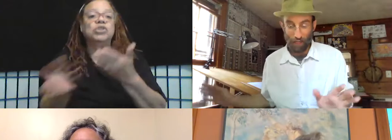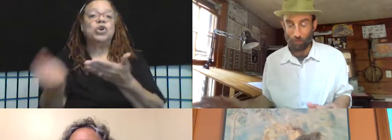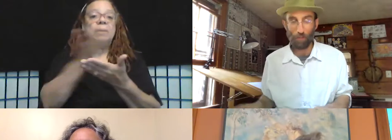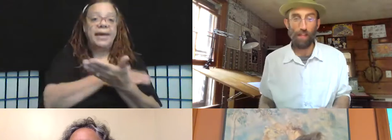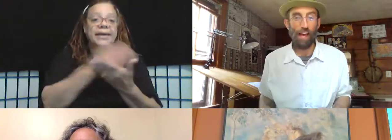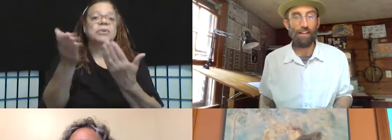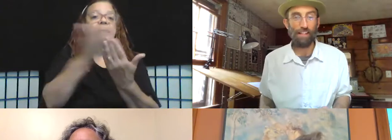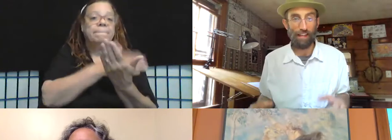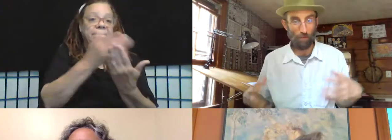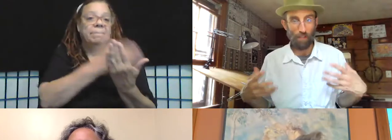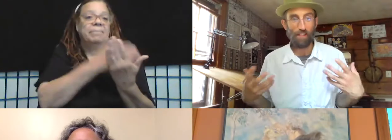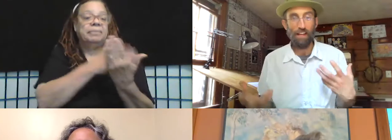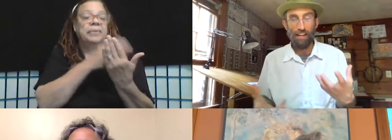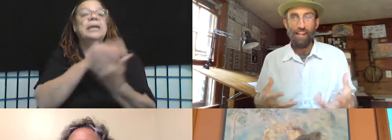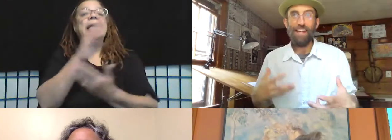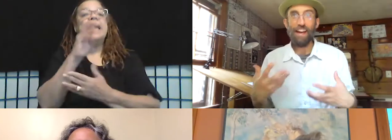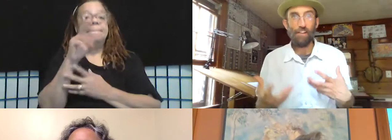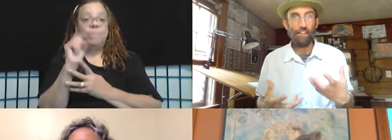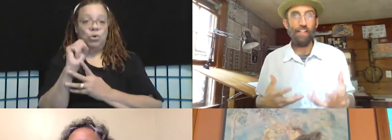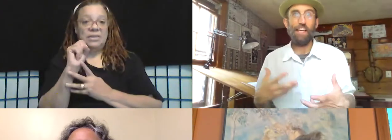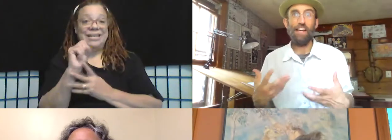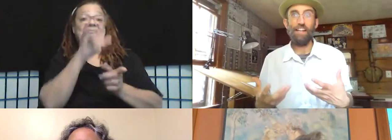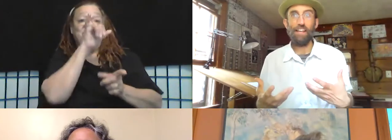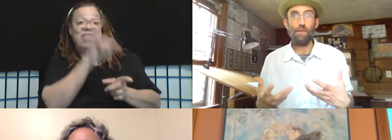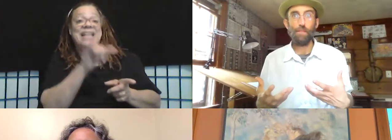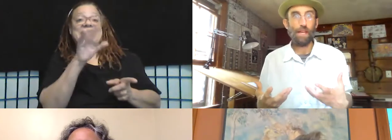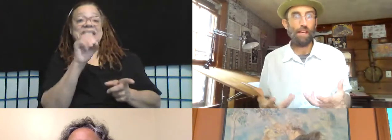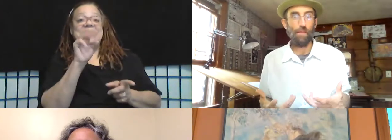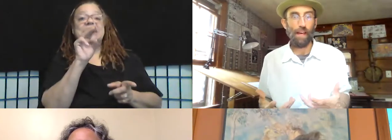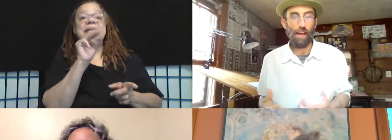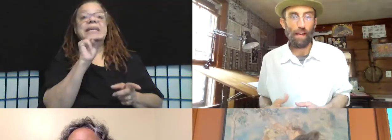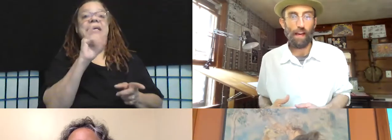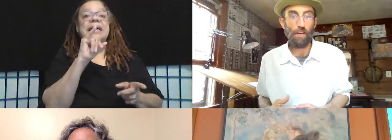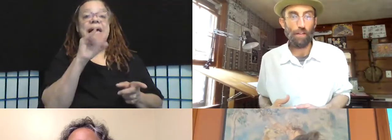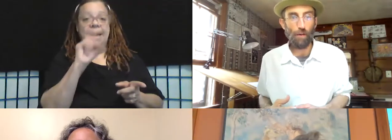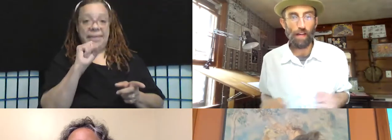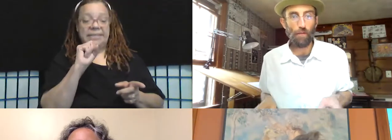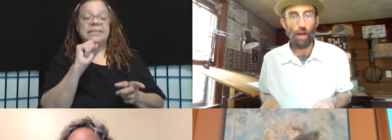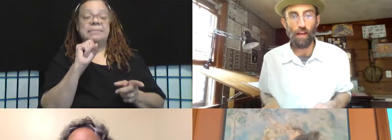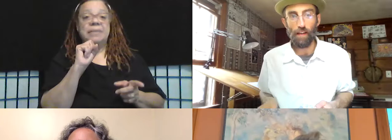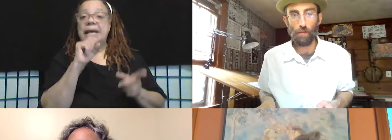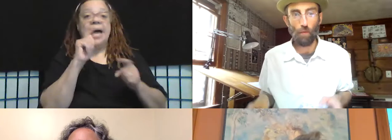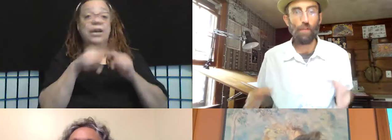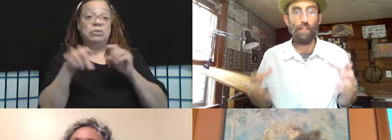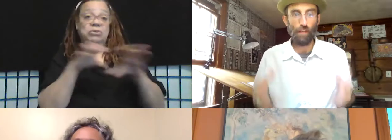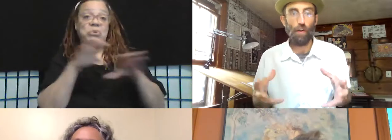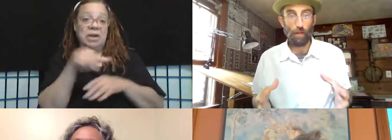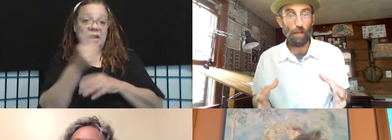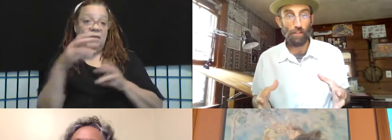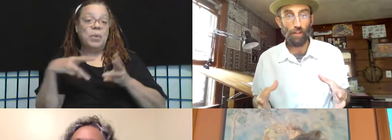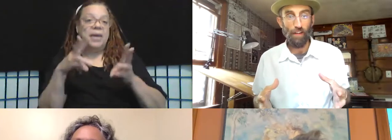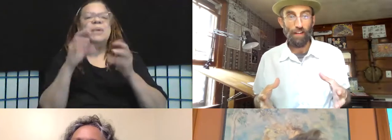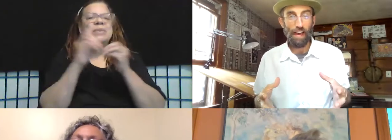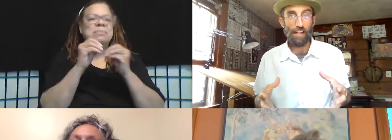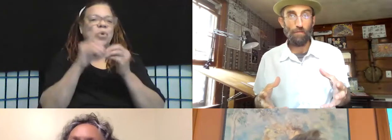filled up sketchbooks with that because it was inherently, it was a medium that I couldn't do any other way. It was more than just drawing